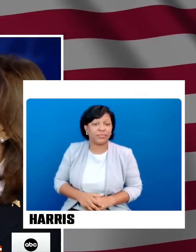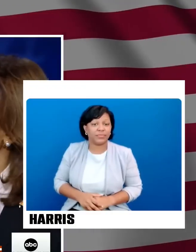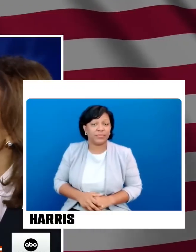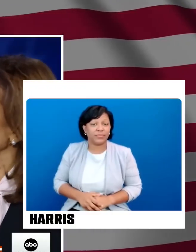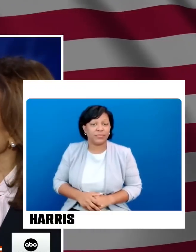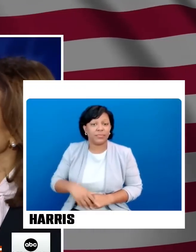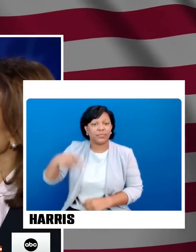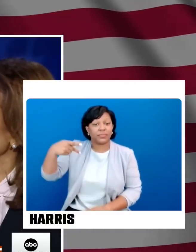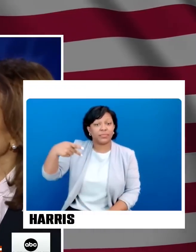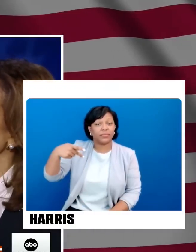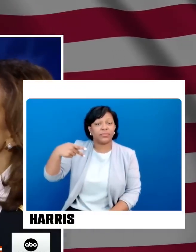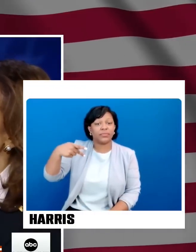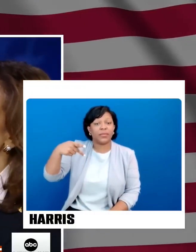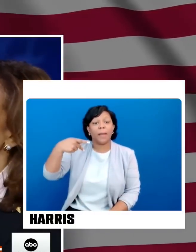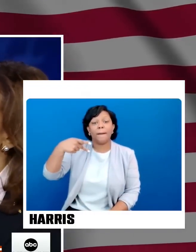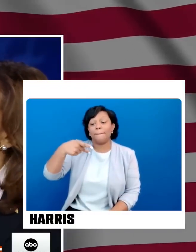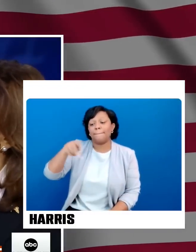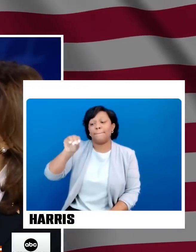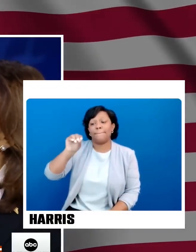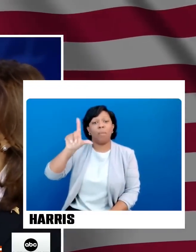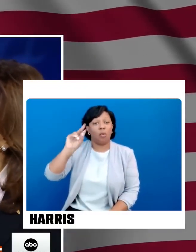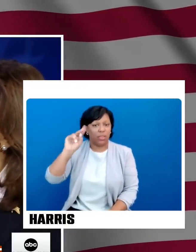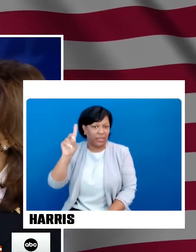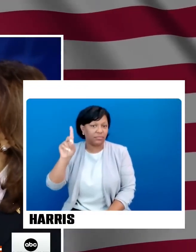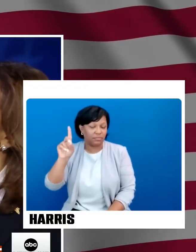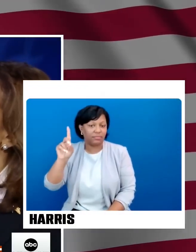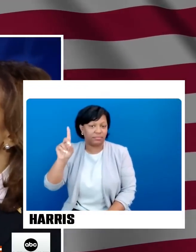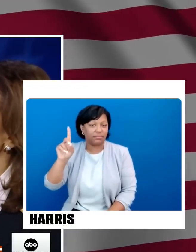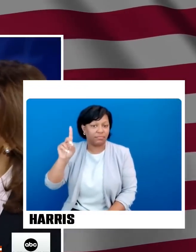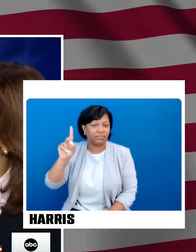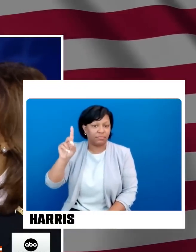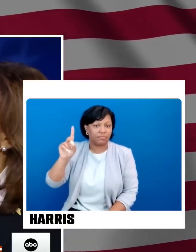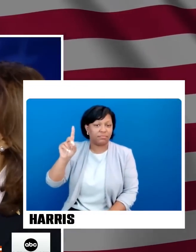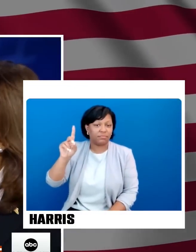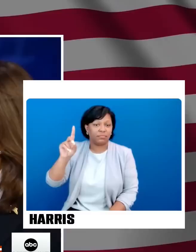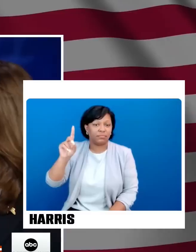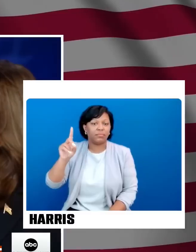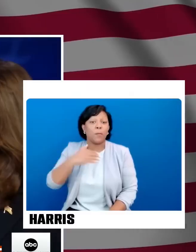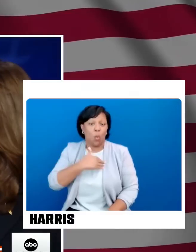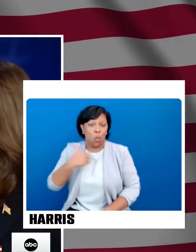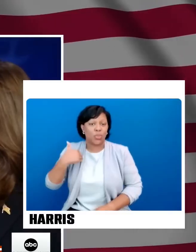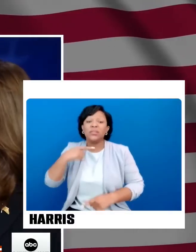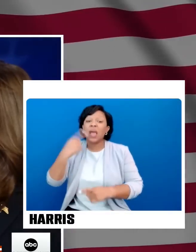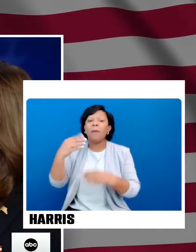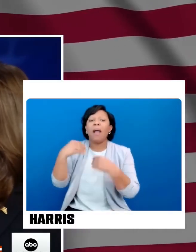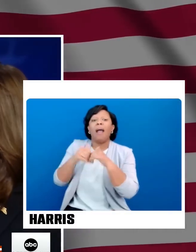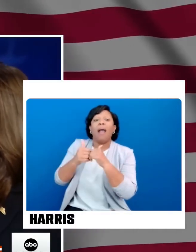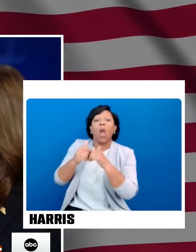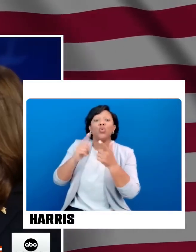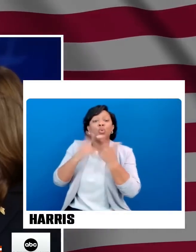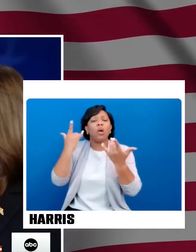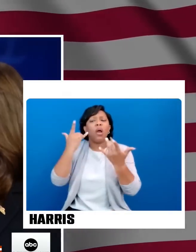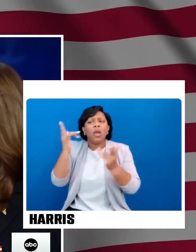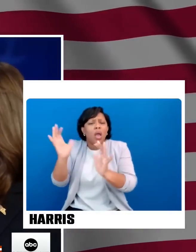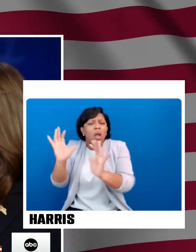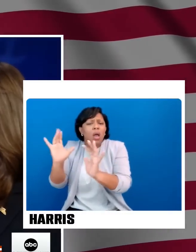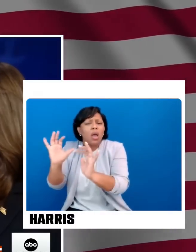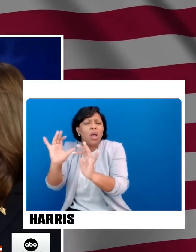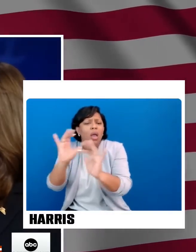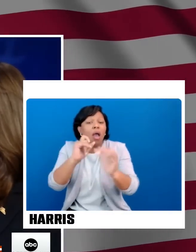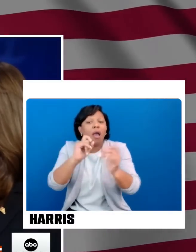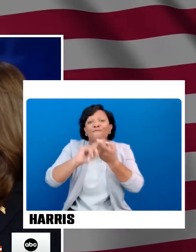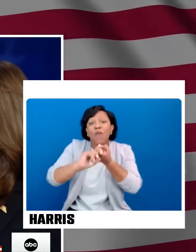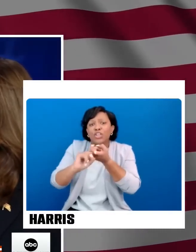sake of favor and what you think is a friendship with what is known to be a dictator who would eat you for